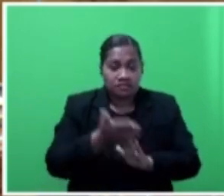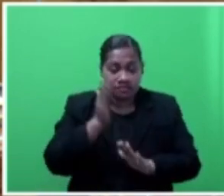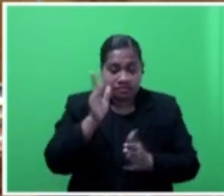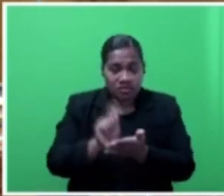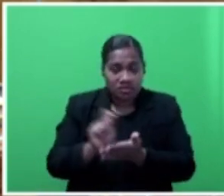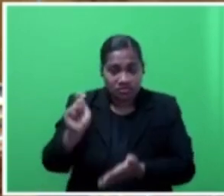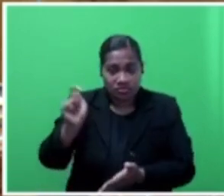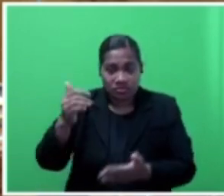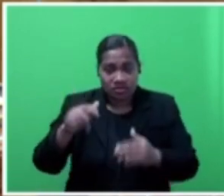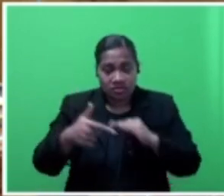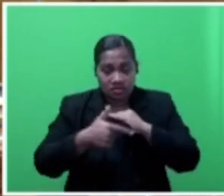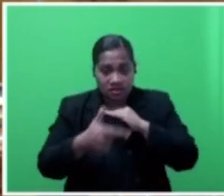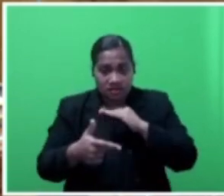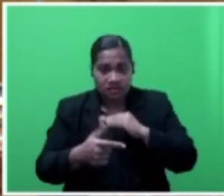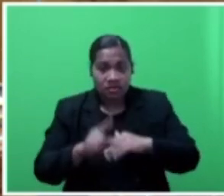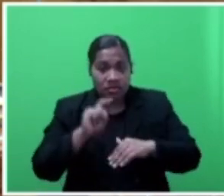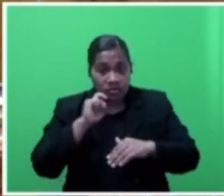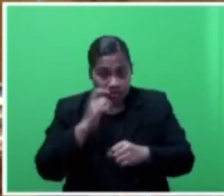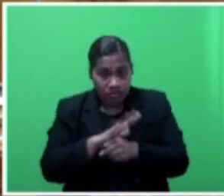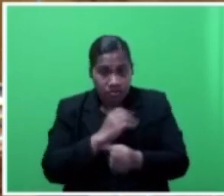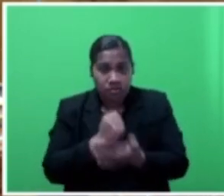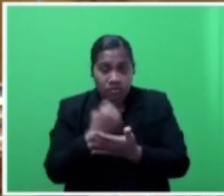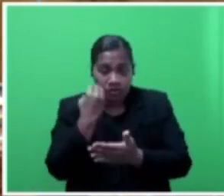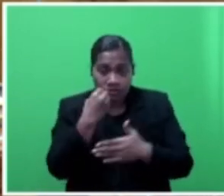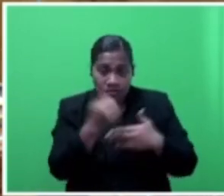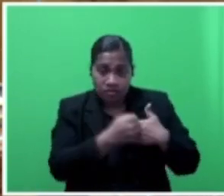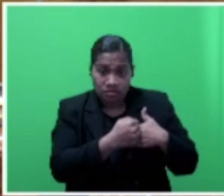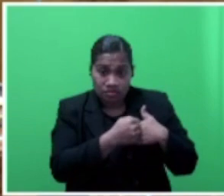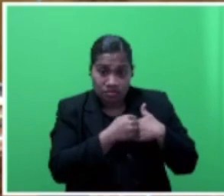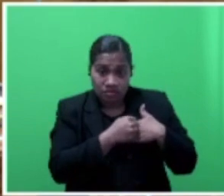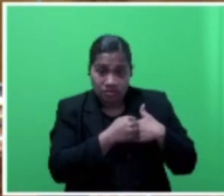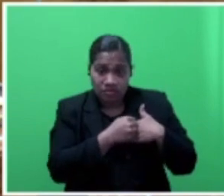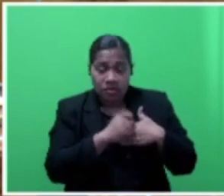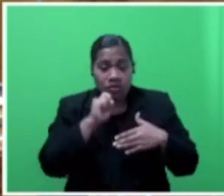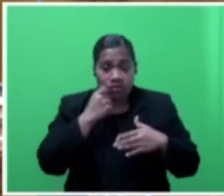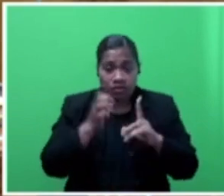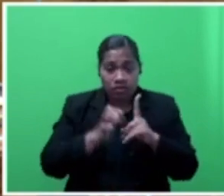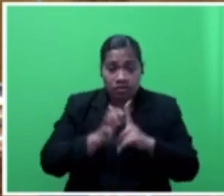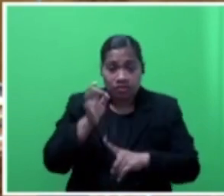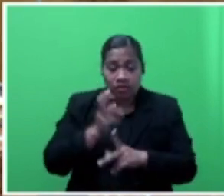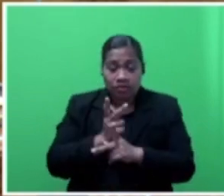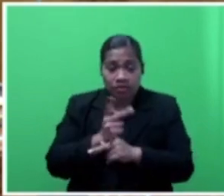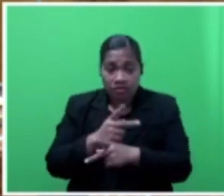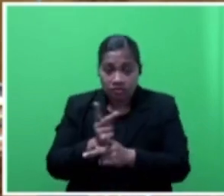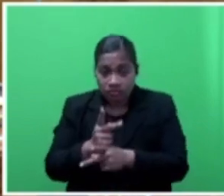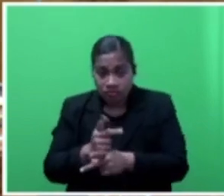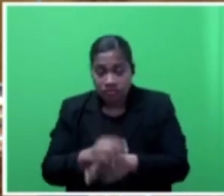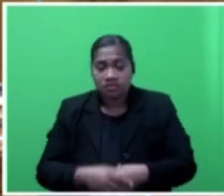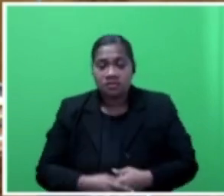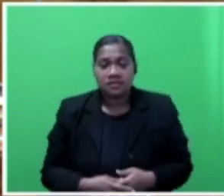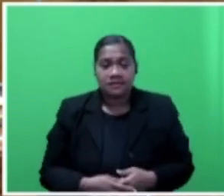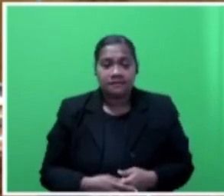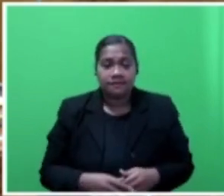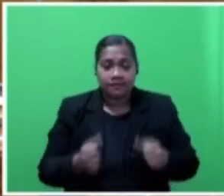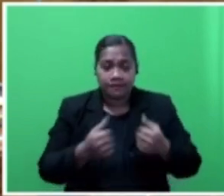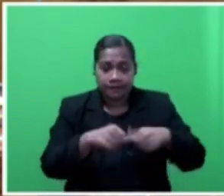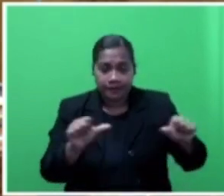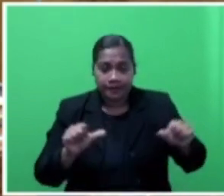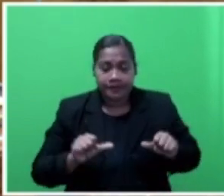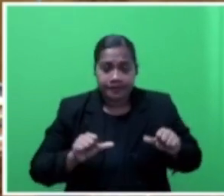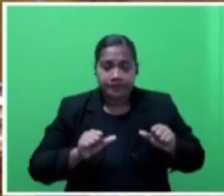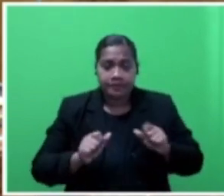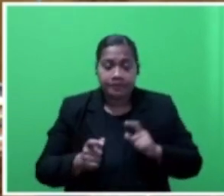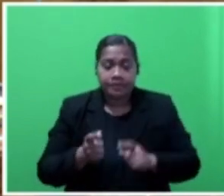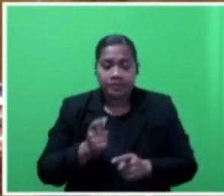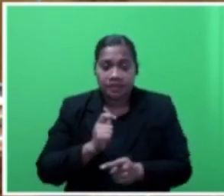food security and export-led growth? Will it improve production in resource-based agriculture, fisheries, forestry, manufacturing,